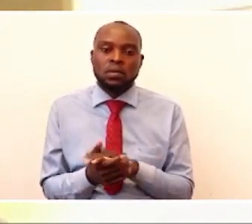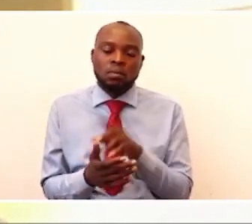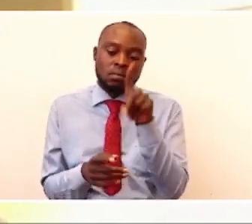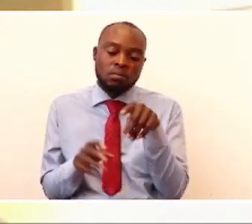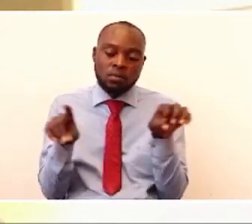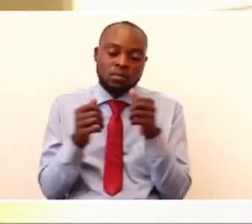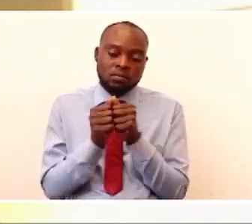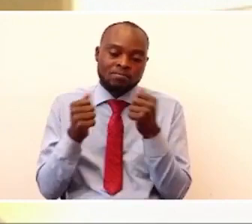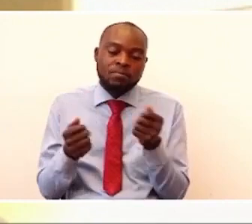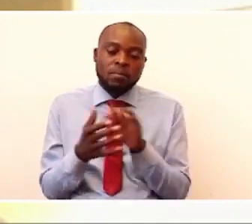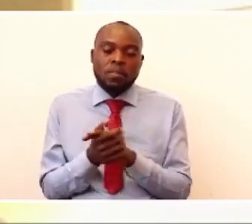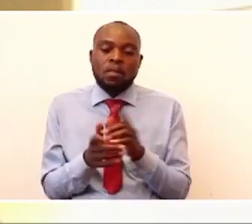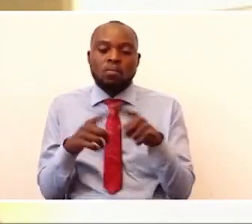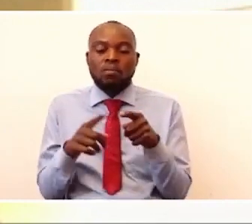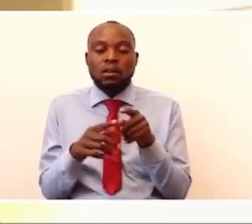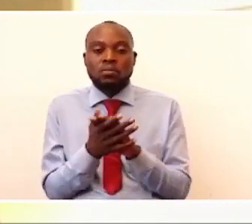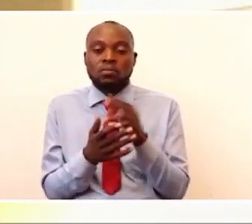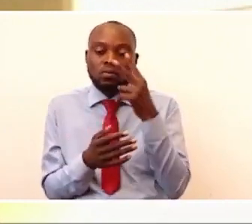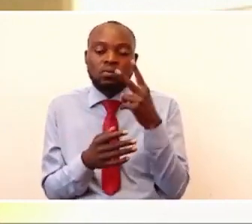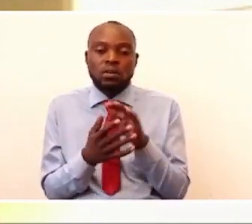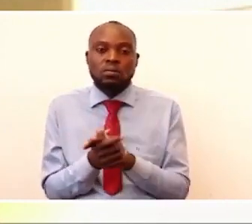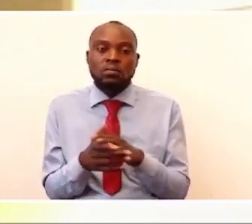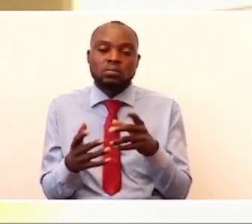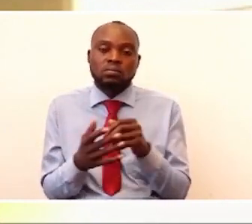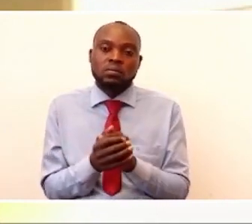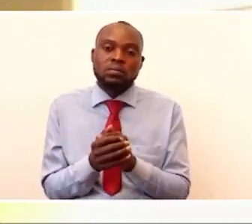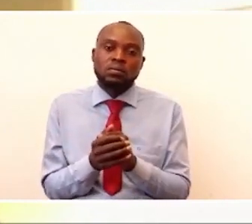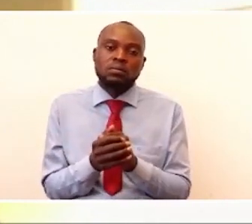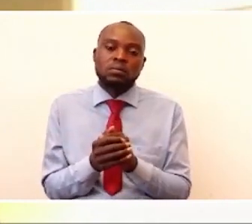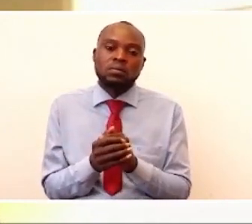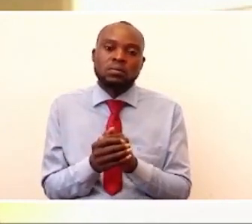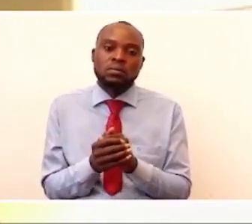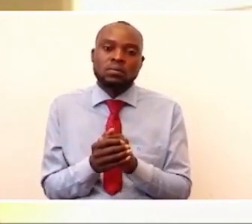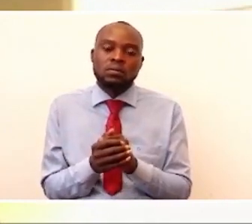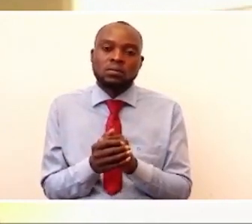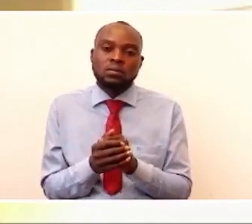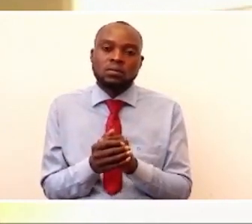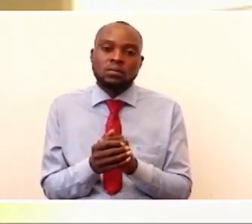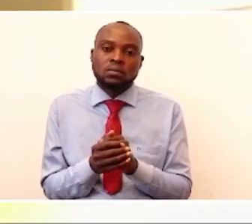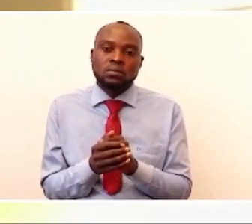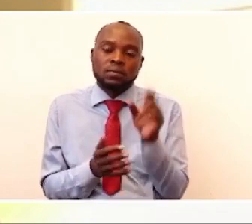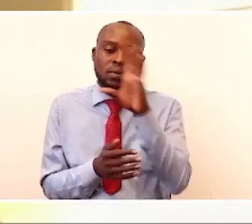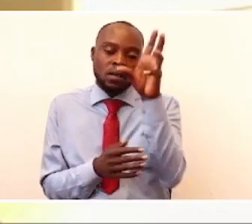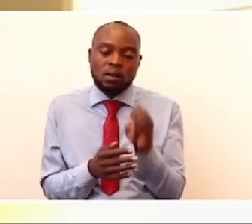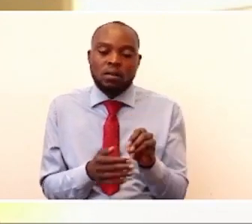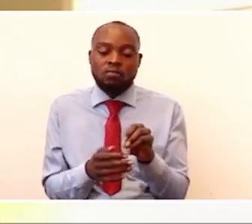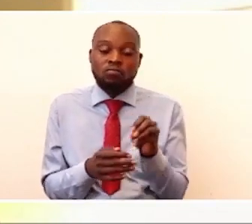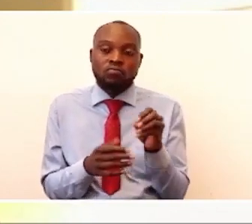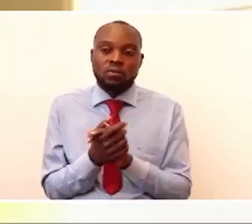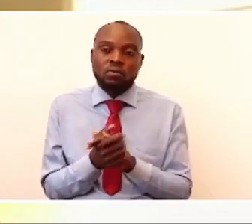put them up. And in the interest of time, I'll just mention the content. Unfortunately, Africa, the African